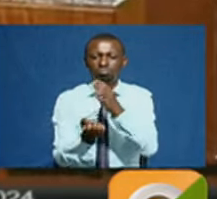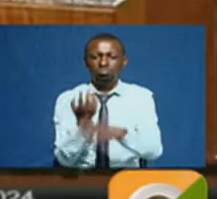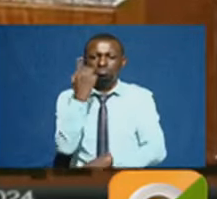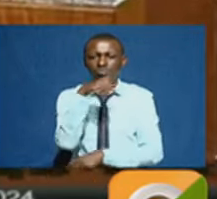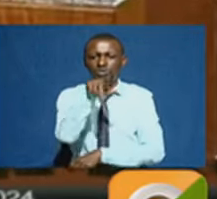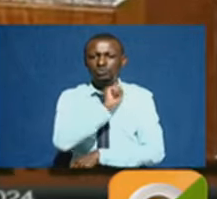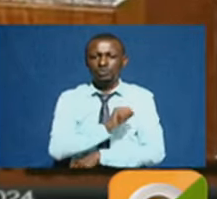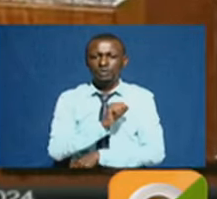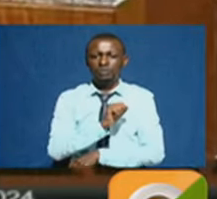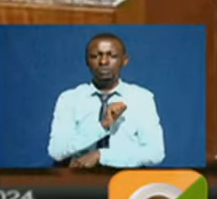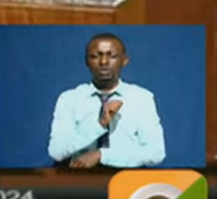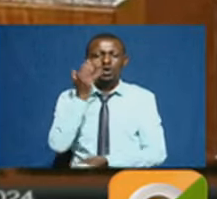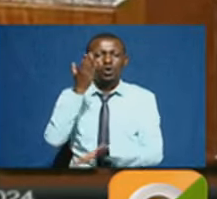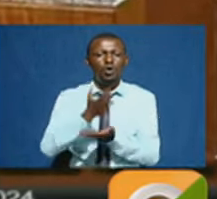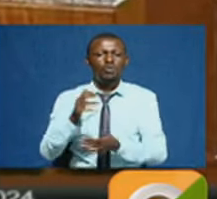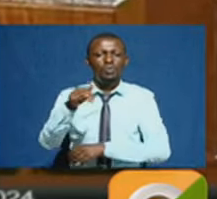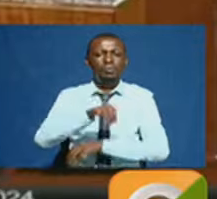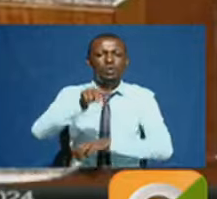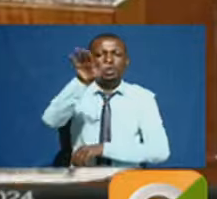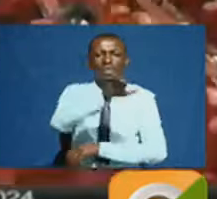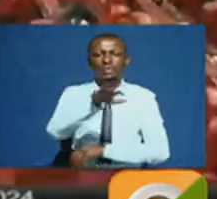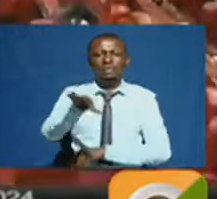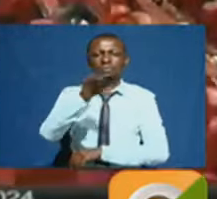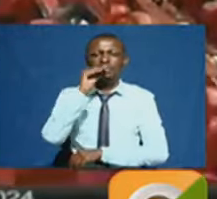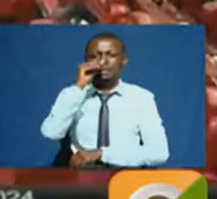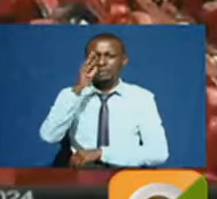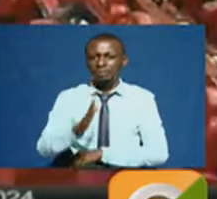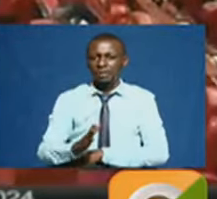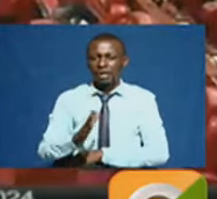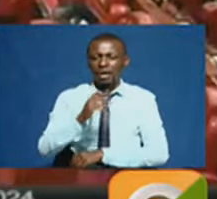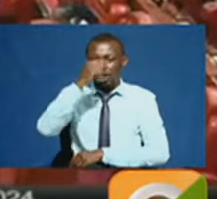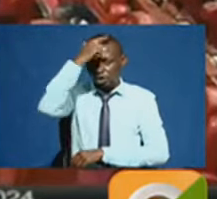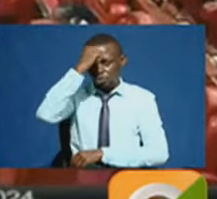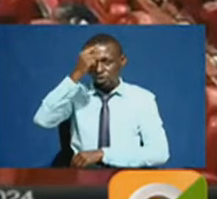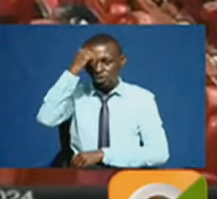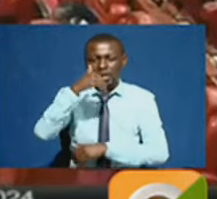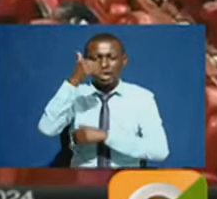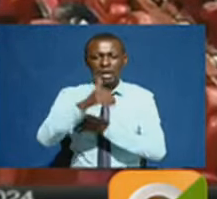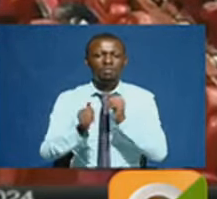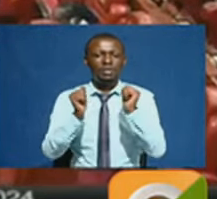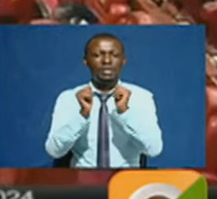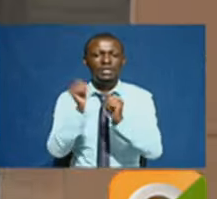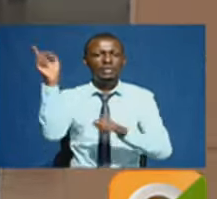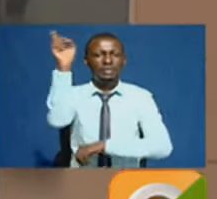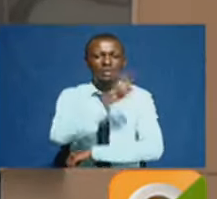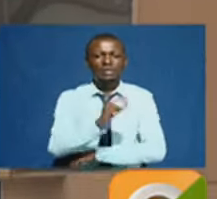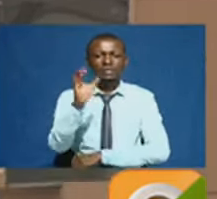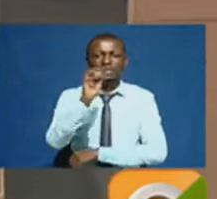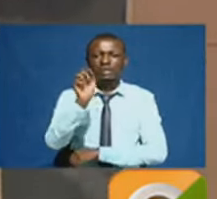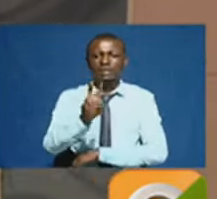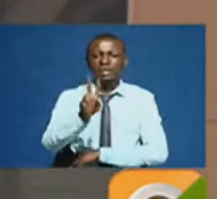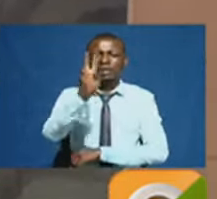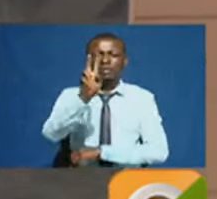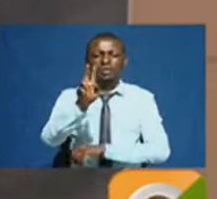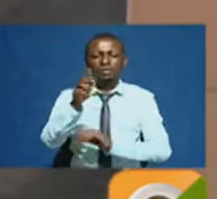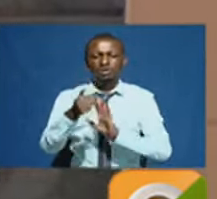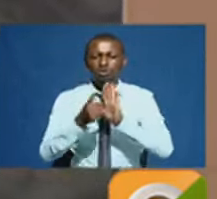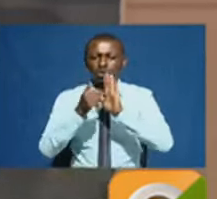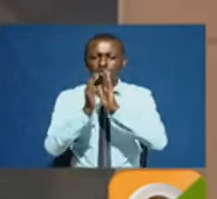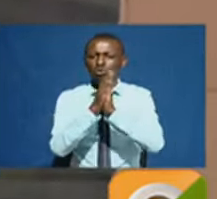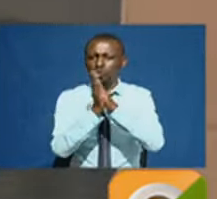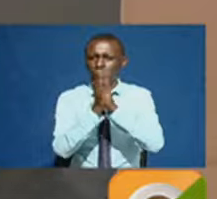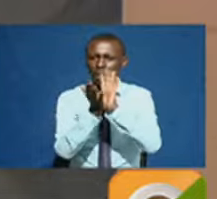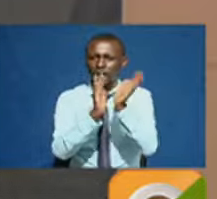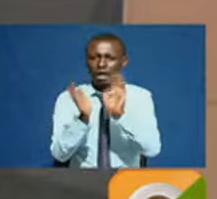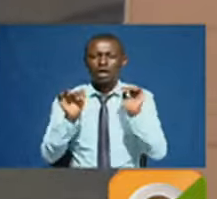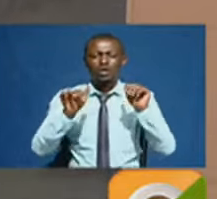confirmation by National Assembly Speaker Moses Wetangula comes barely 10 days after Citizen TV did a report about the long wait